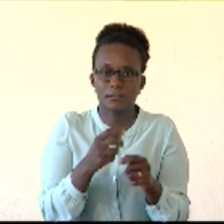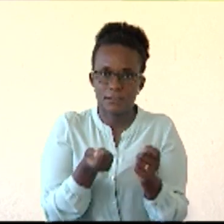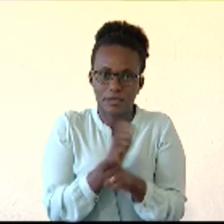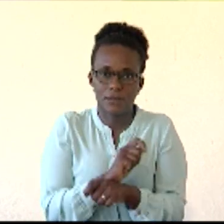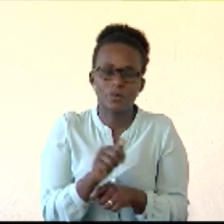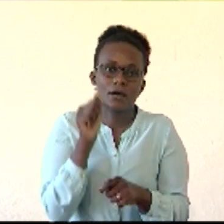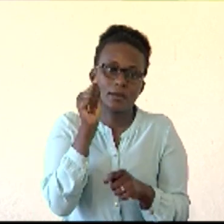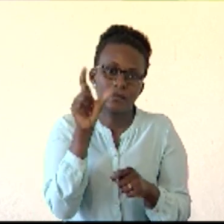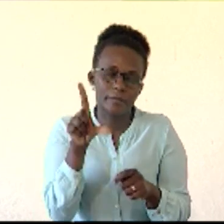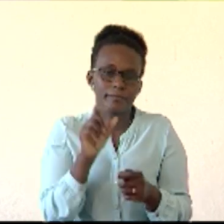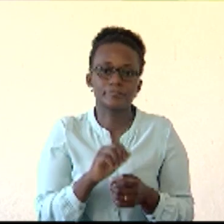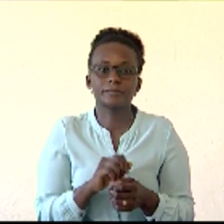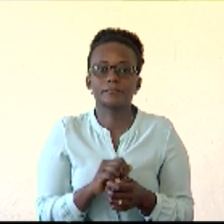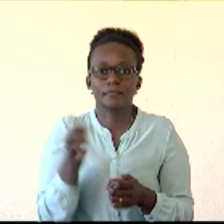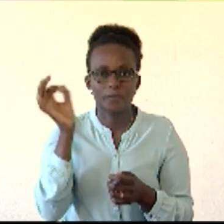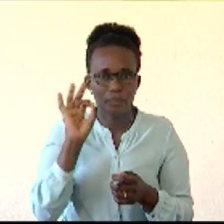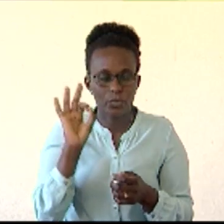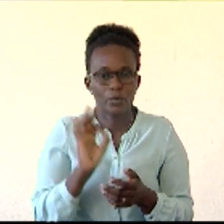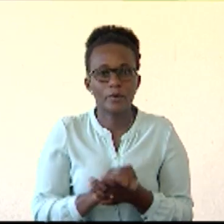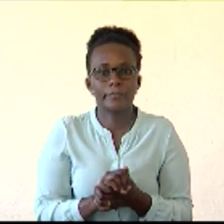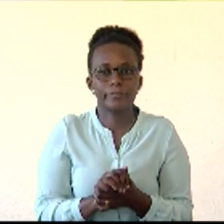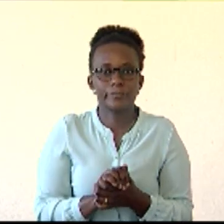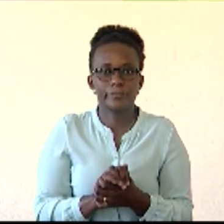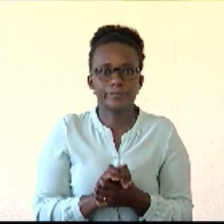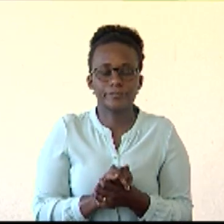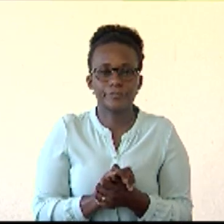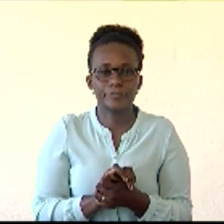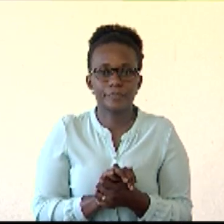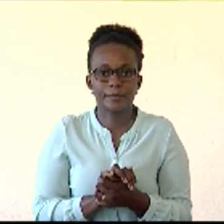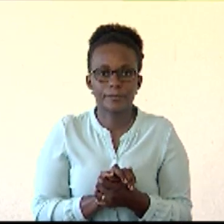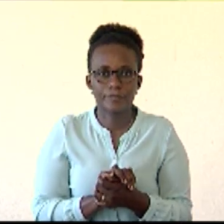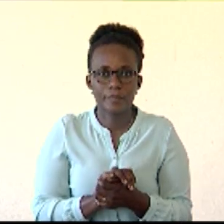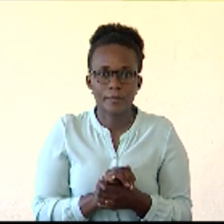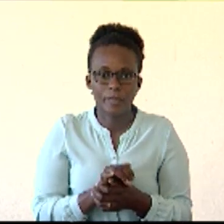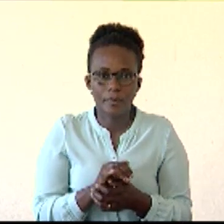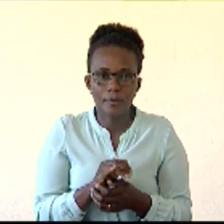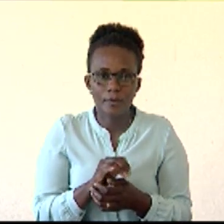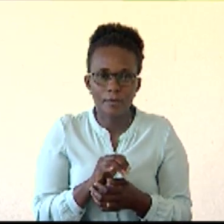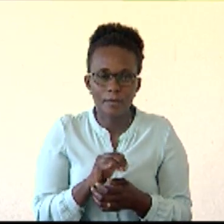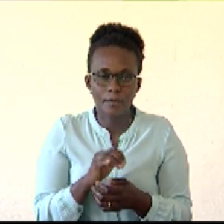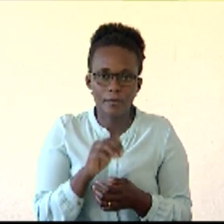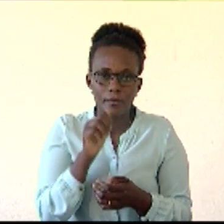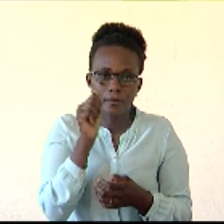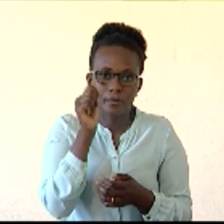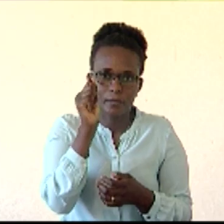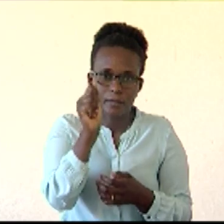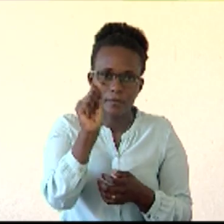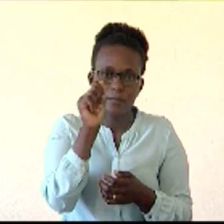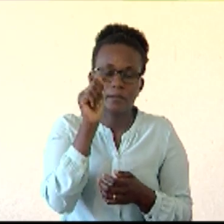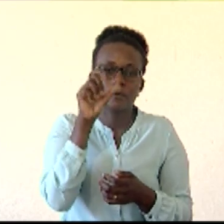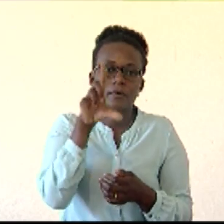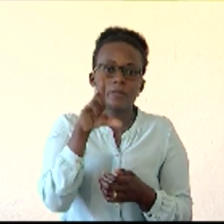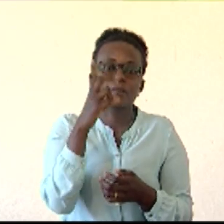cathode and then deposit as aluminum metal. So this aluminum oxide must be